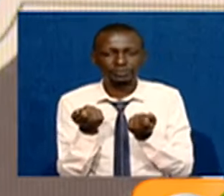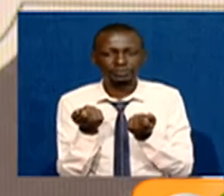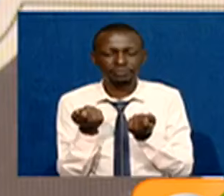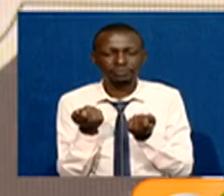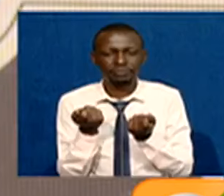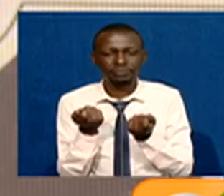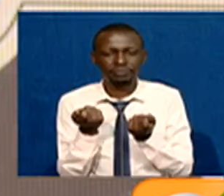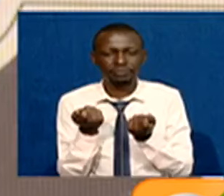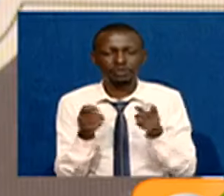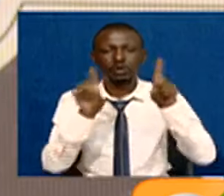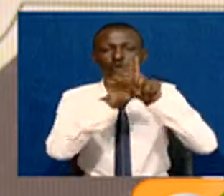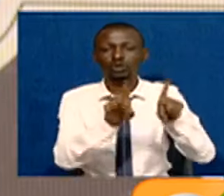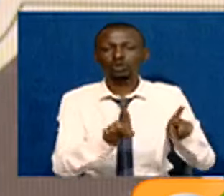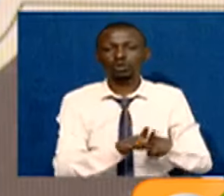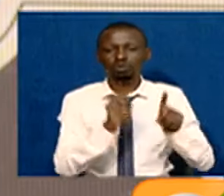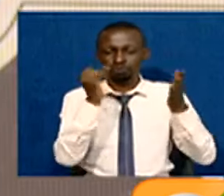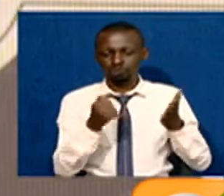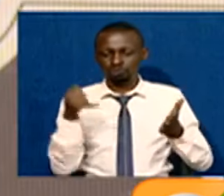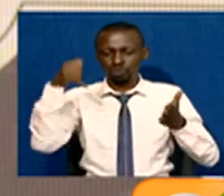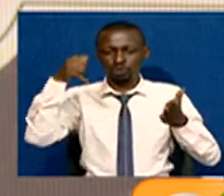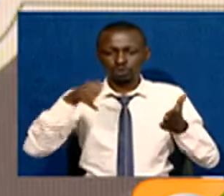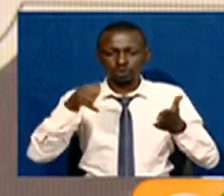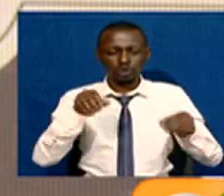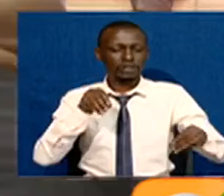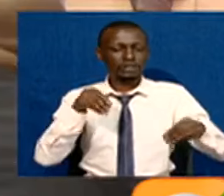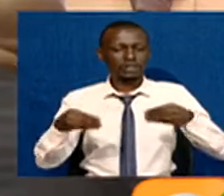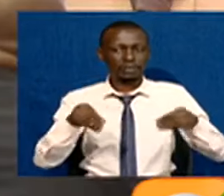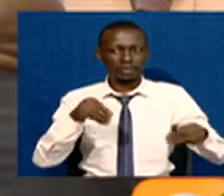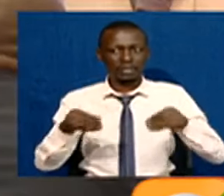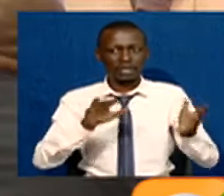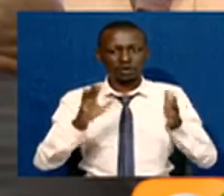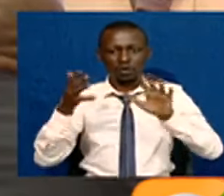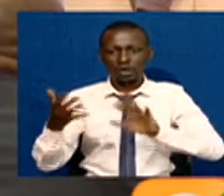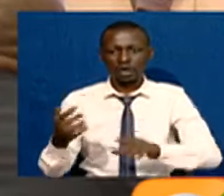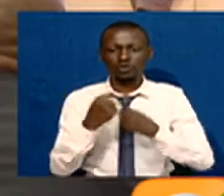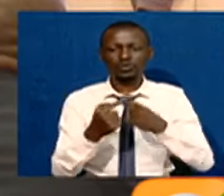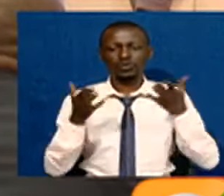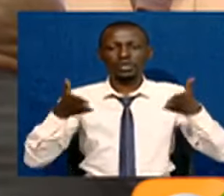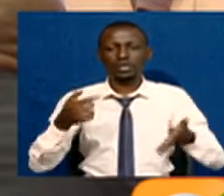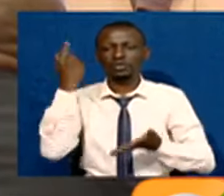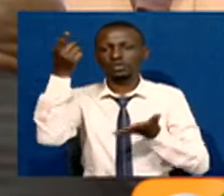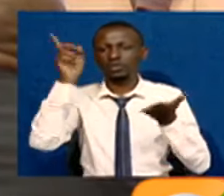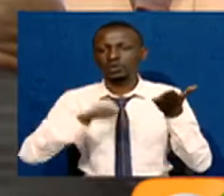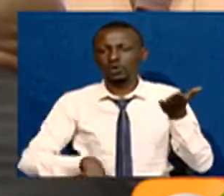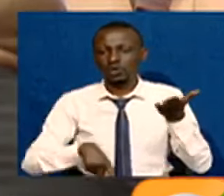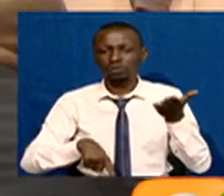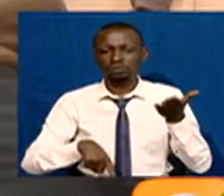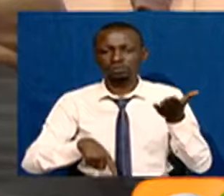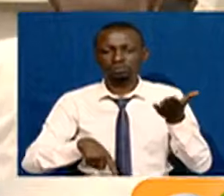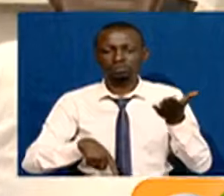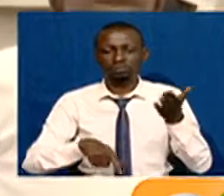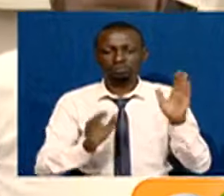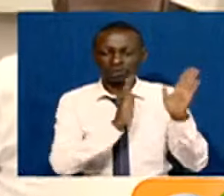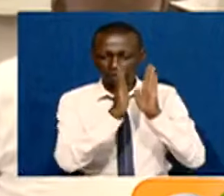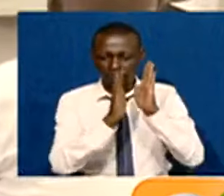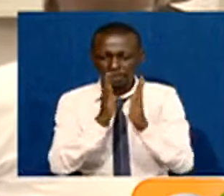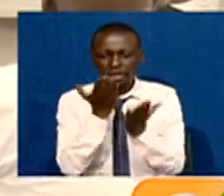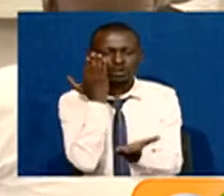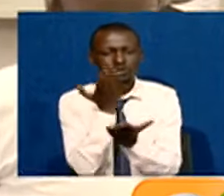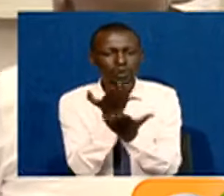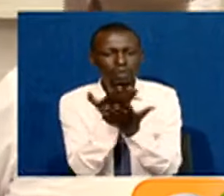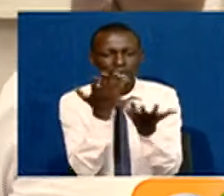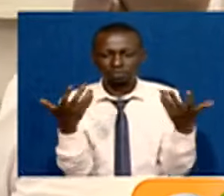and also the aspect of disability. This year, COOPS says it aligned its placement criteria and subject